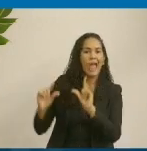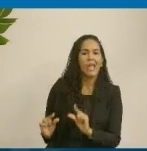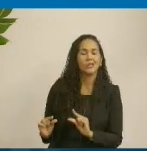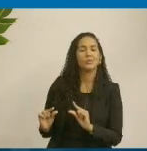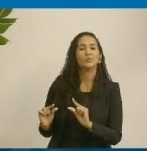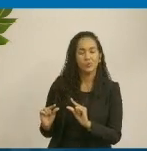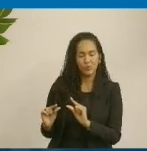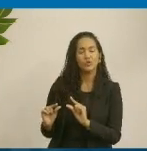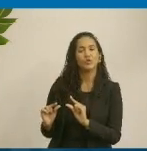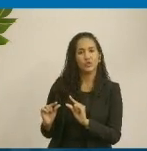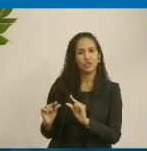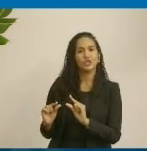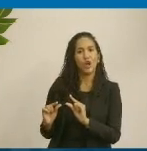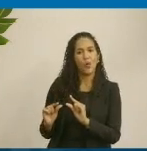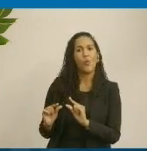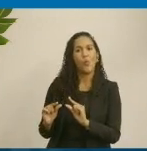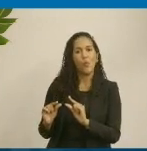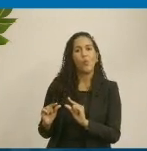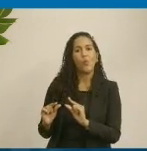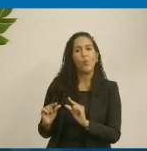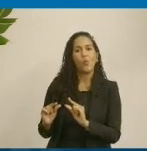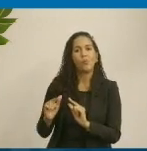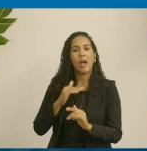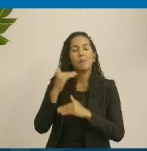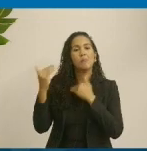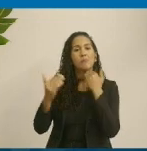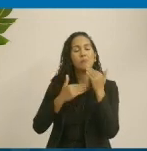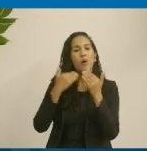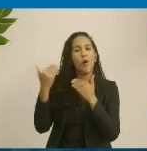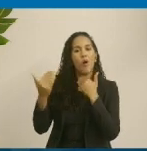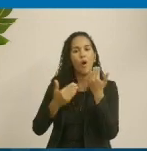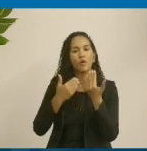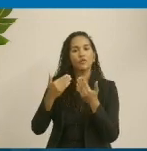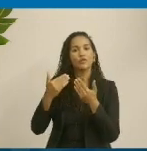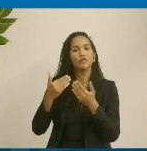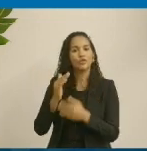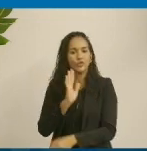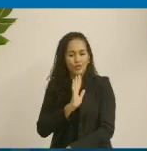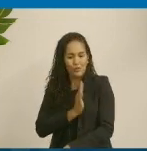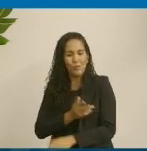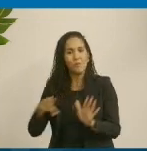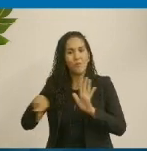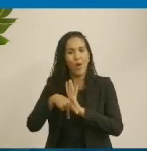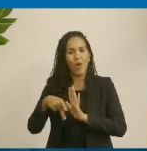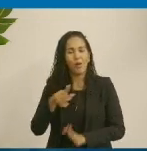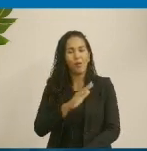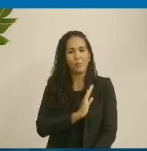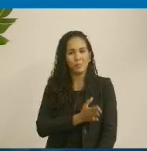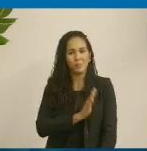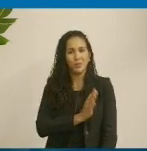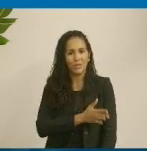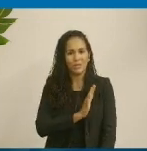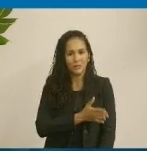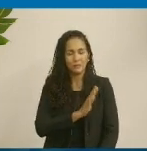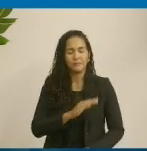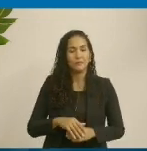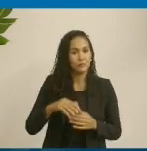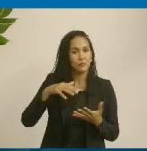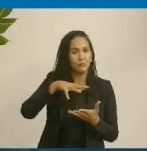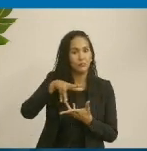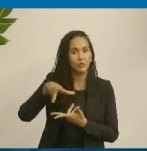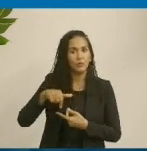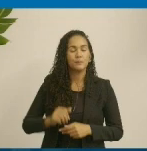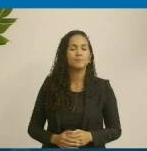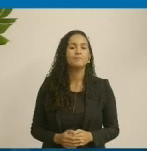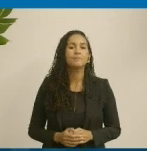cardiovascular diseases prevalence in on the globe. Again, the first step to